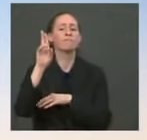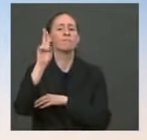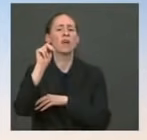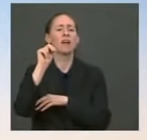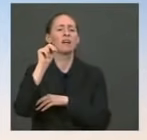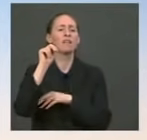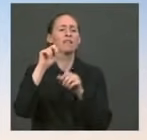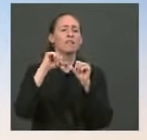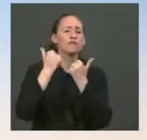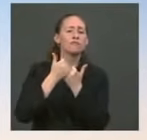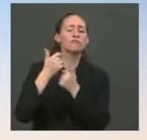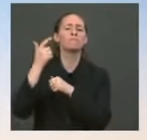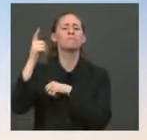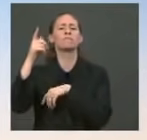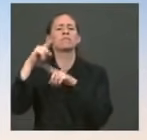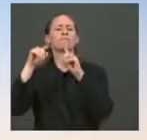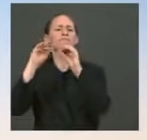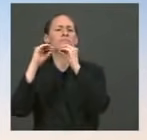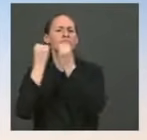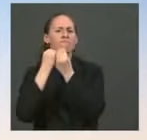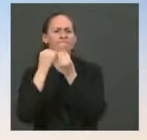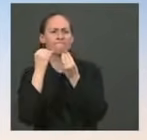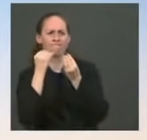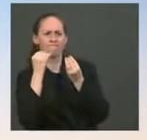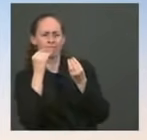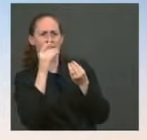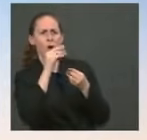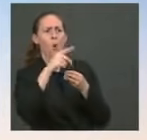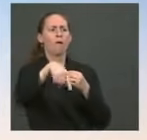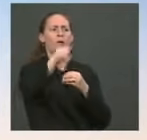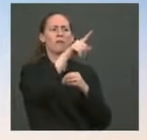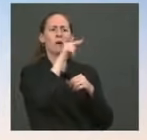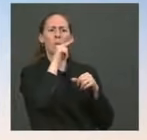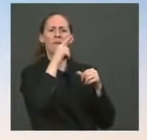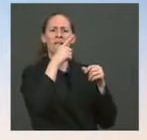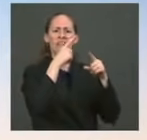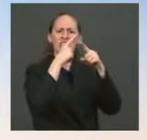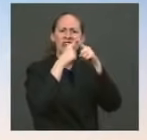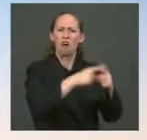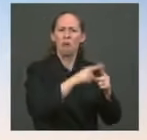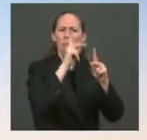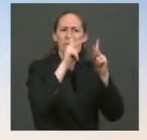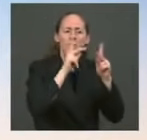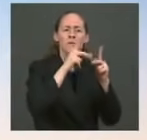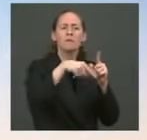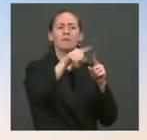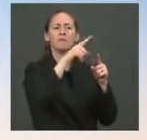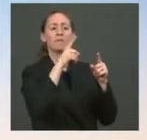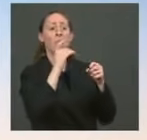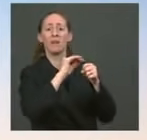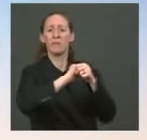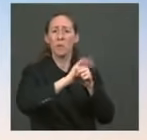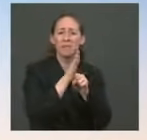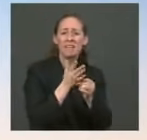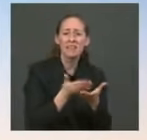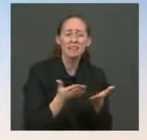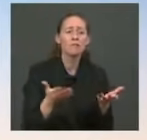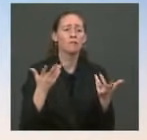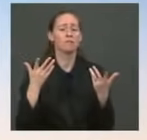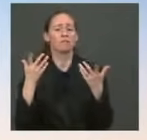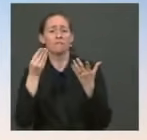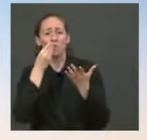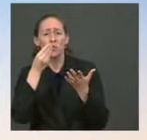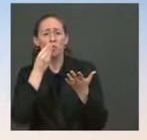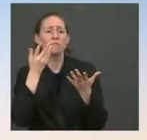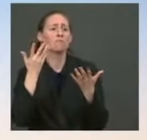provide vulnerable Afghans with critically needed food, emergency health needs, including COVID-19, and other urgently needed